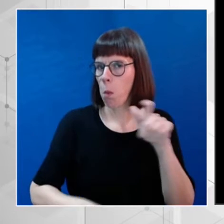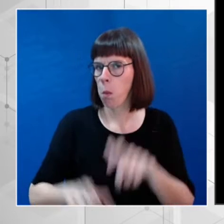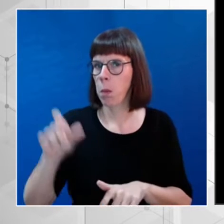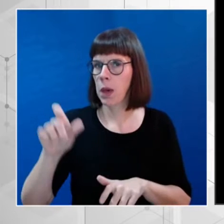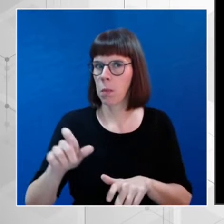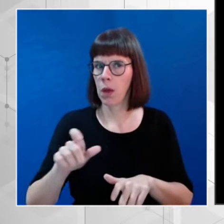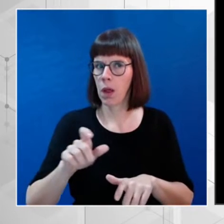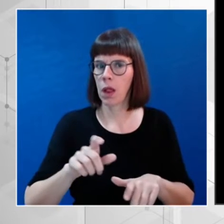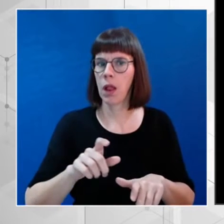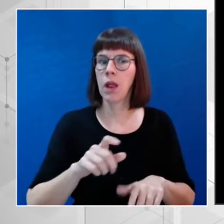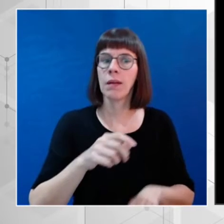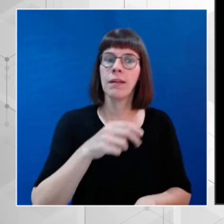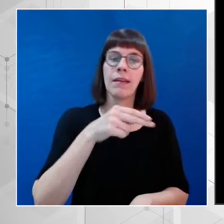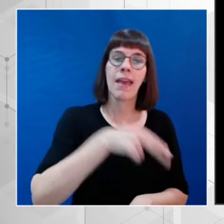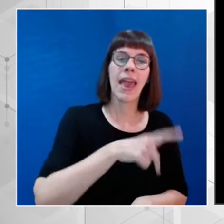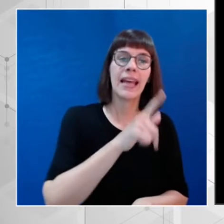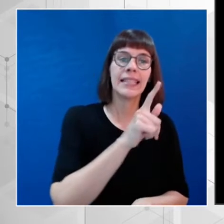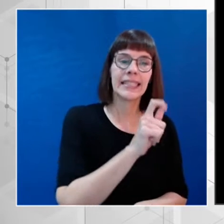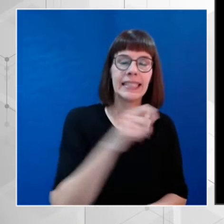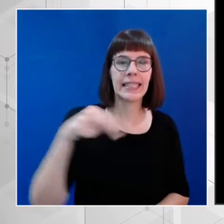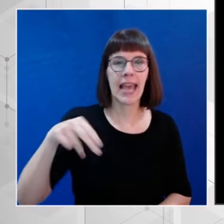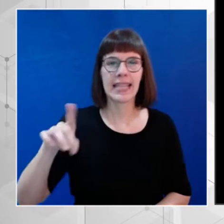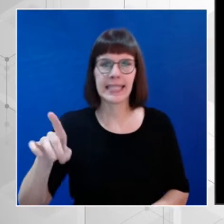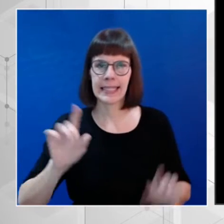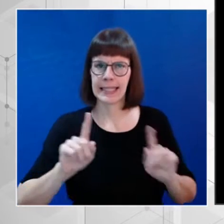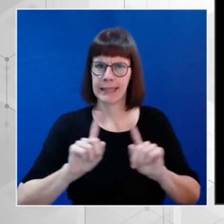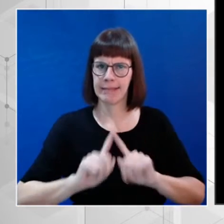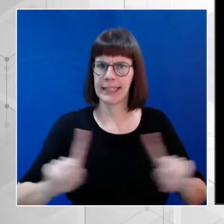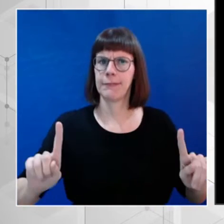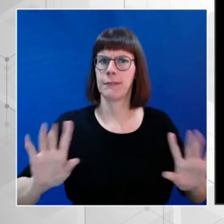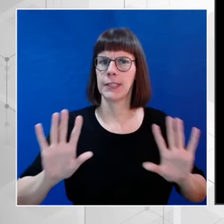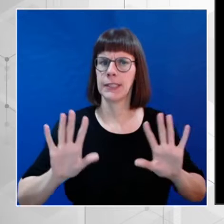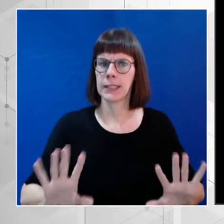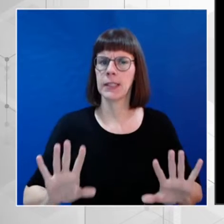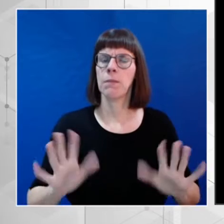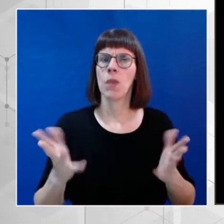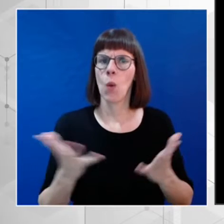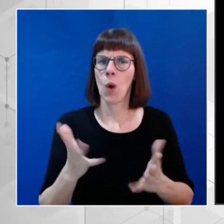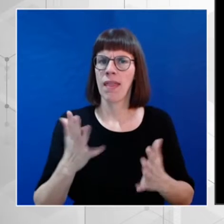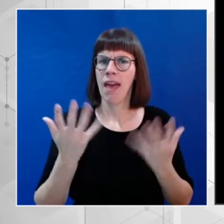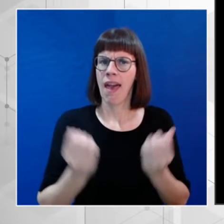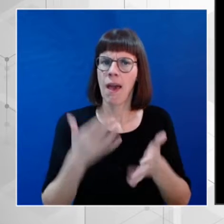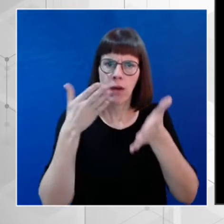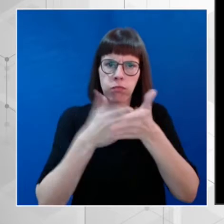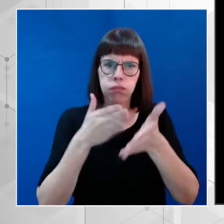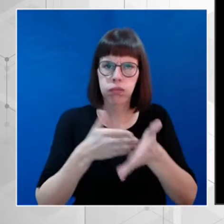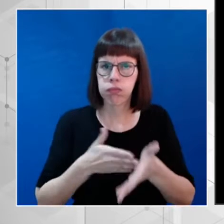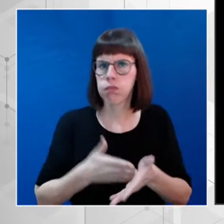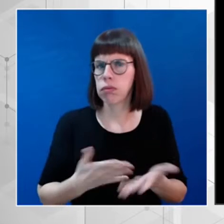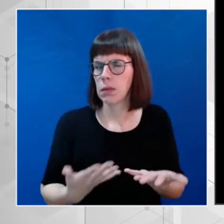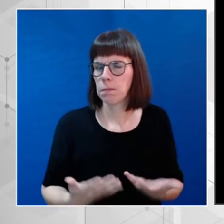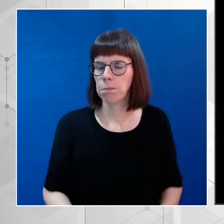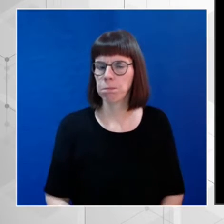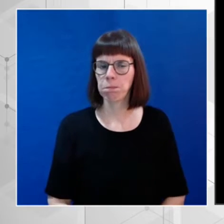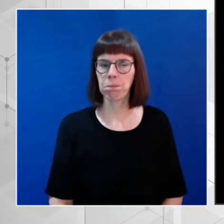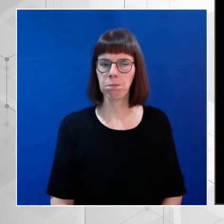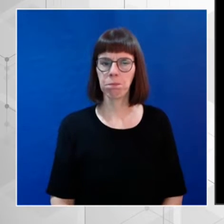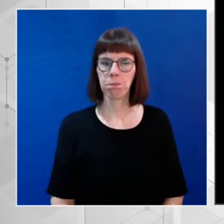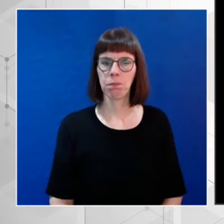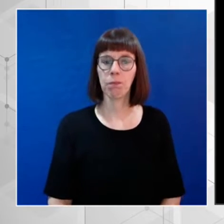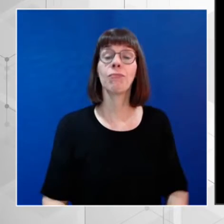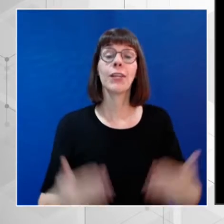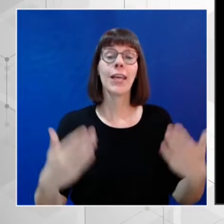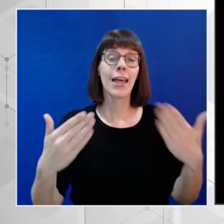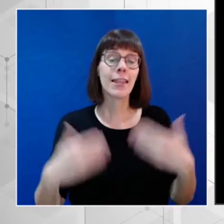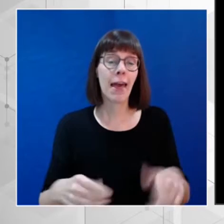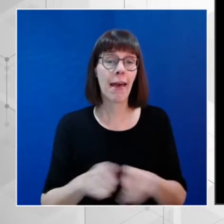NT users and about the issues that we ND users struggle with as a result. After that, tips and tricks